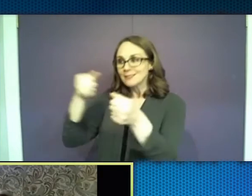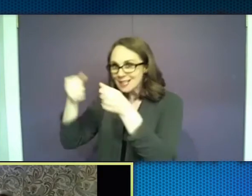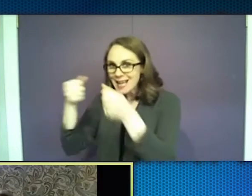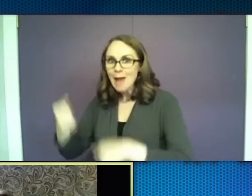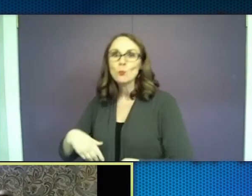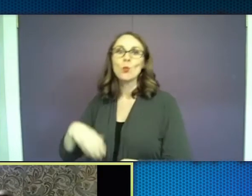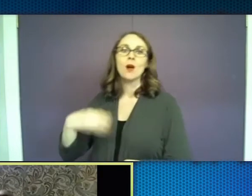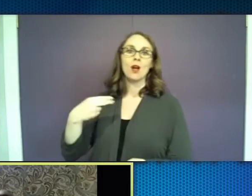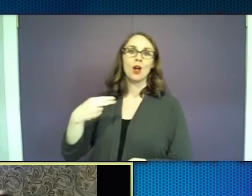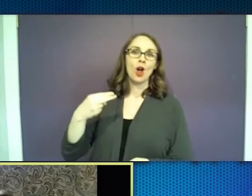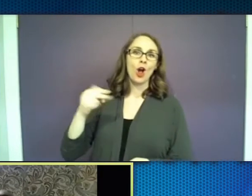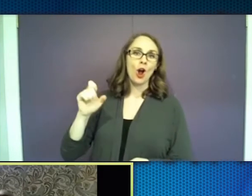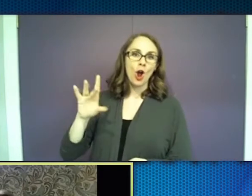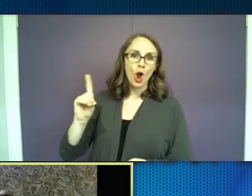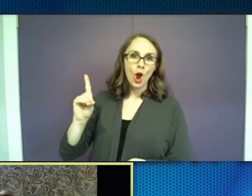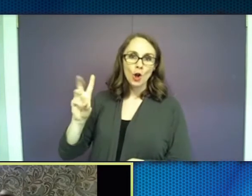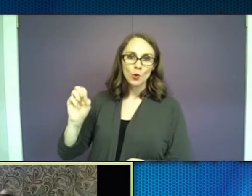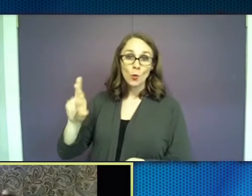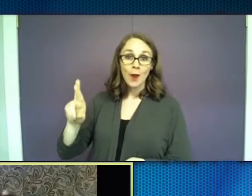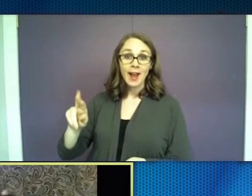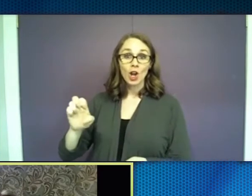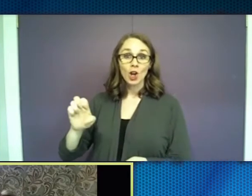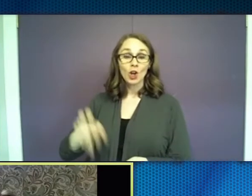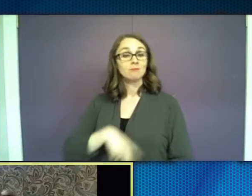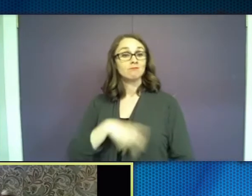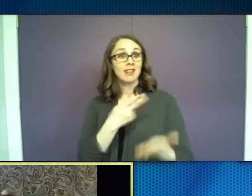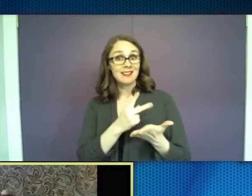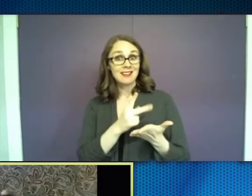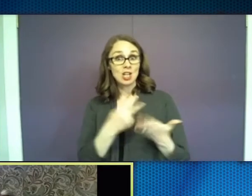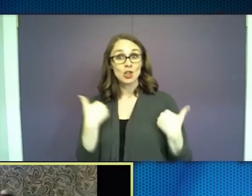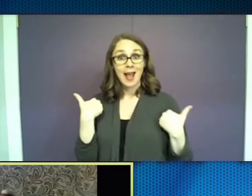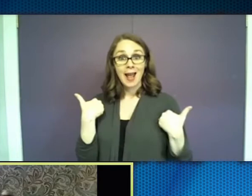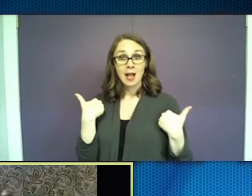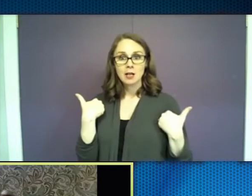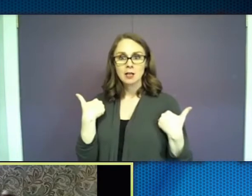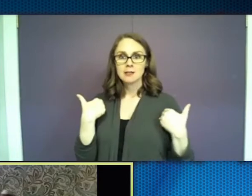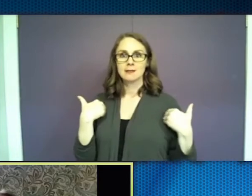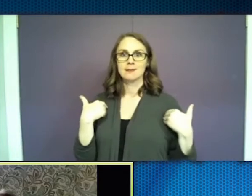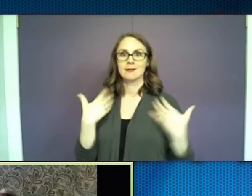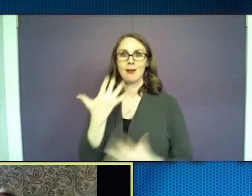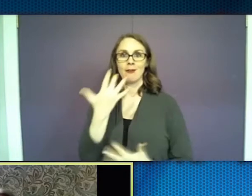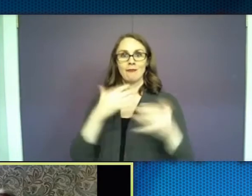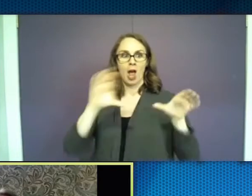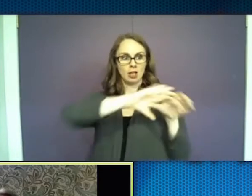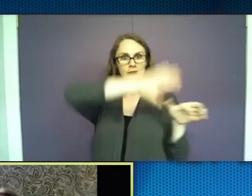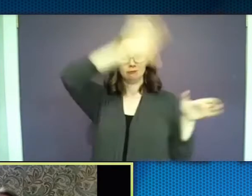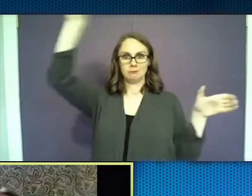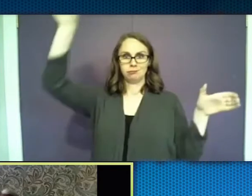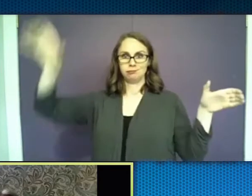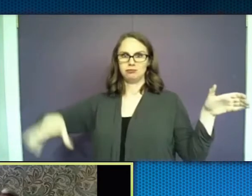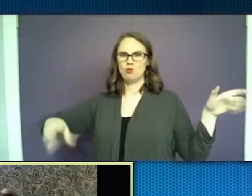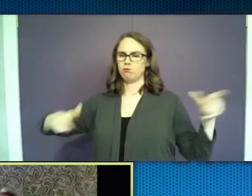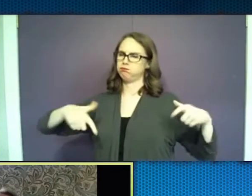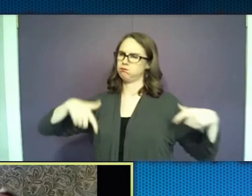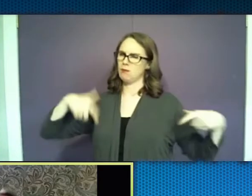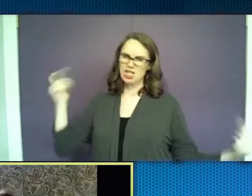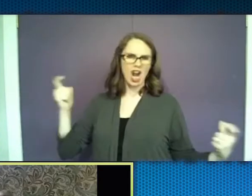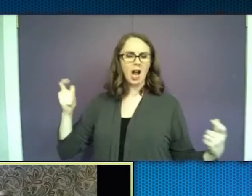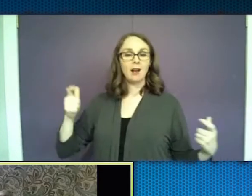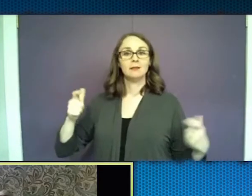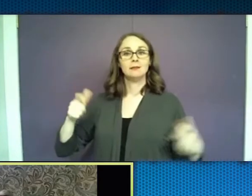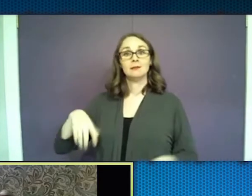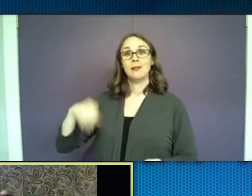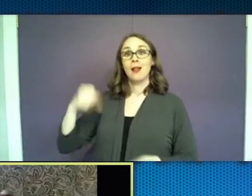hardware. The kitchen has a fireplace that's almost big enough to walk into, and Landmarks holds